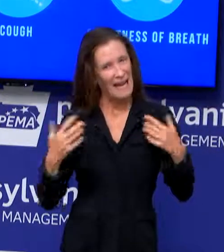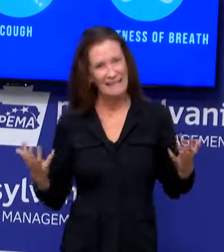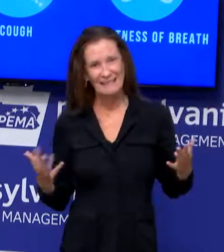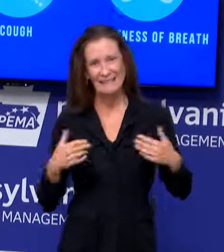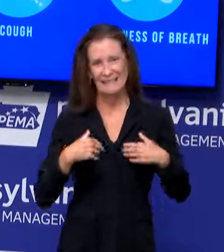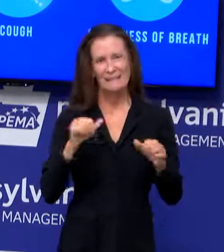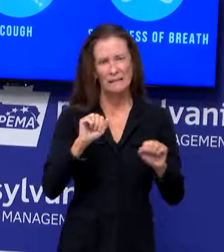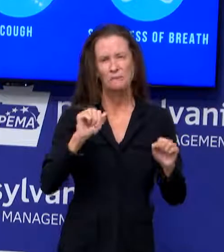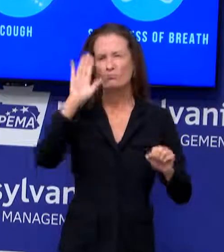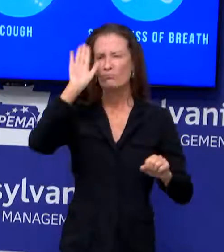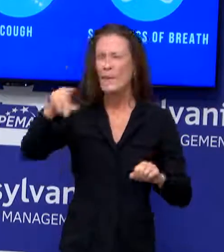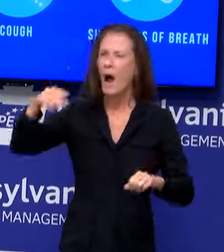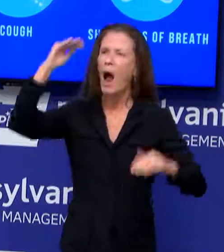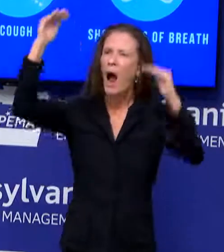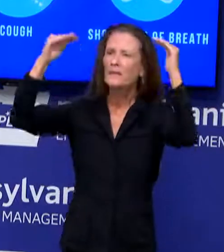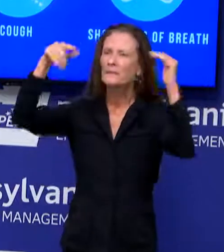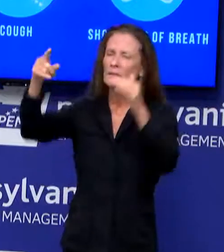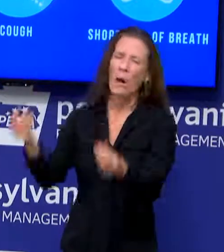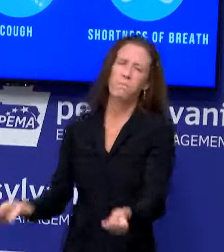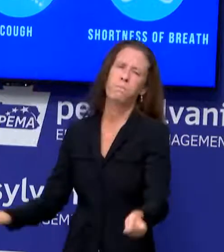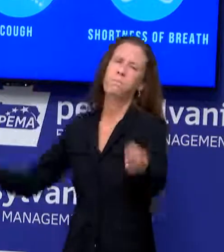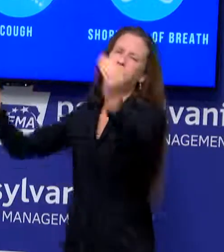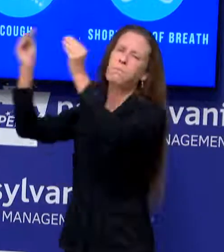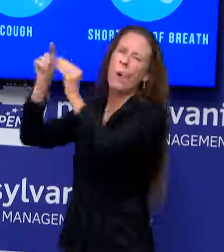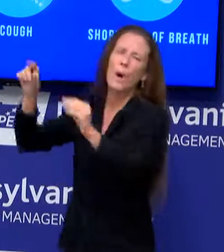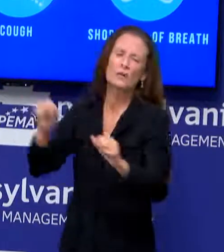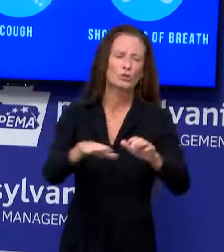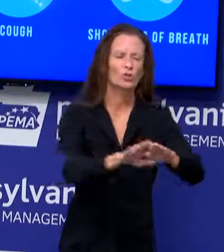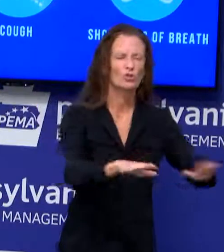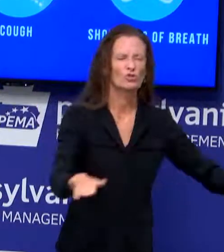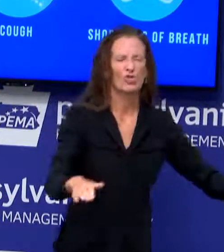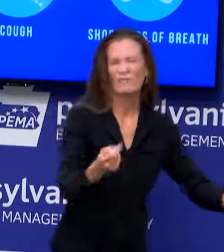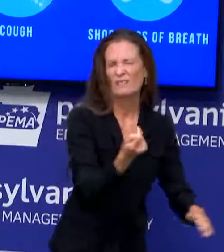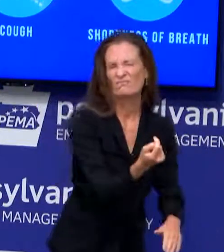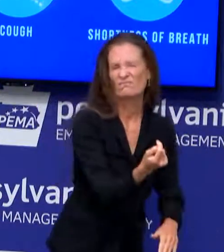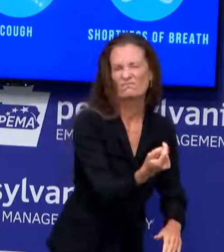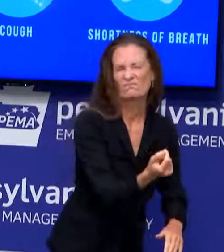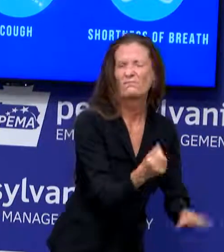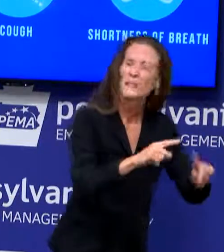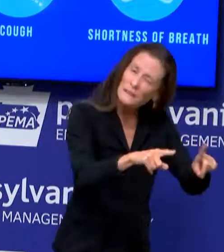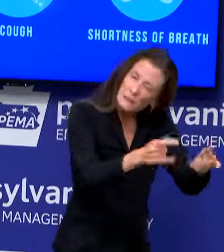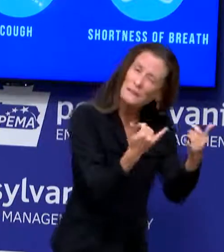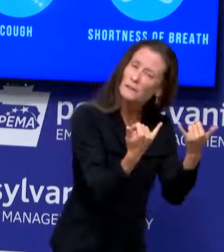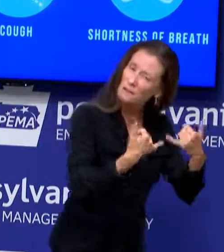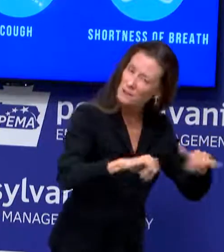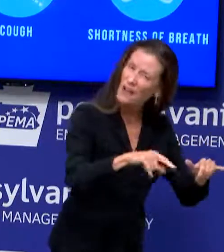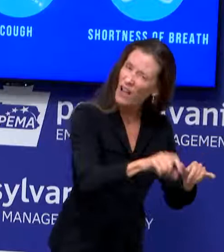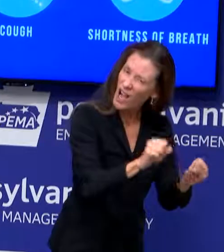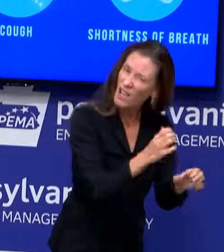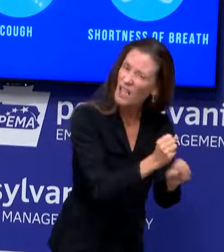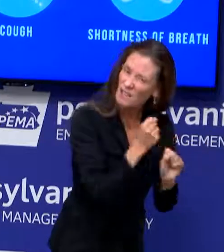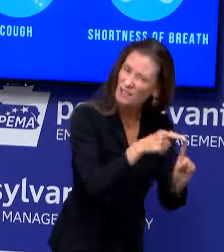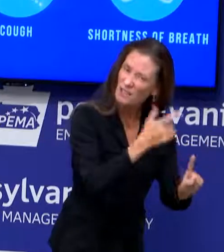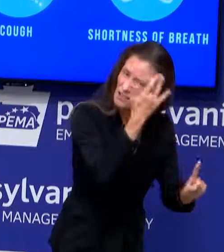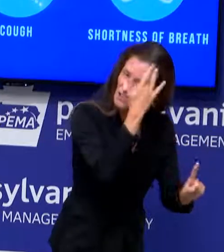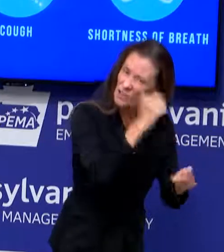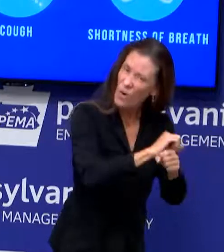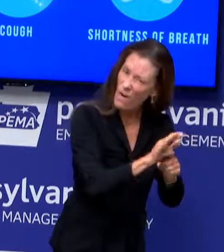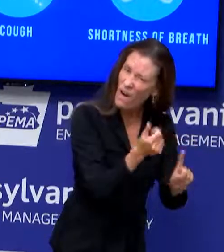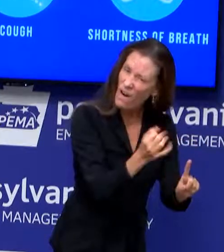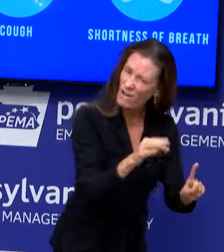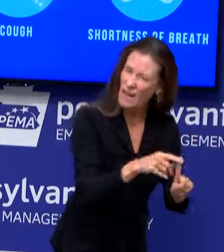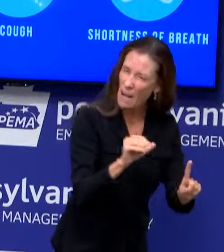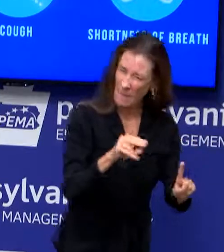than seniors do, but they can get very sick. And it is absolutely not worth the risk in terms of sports